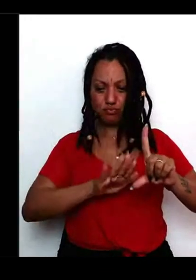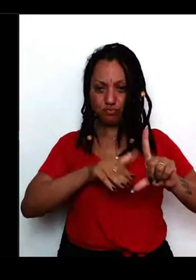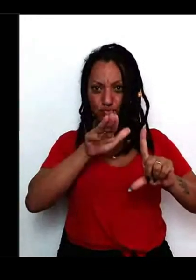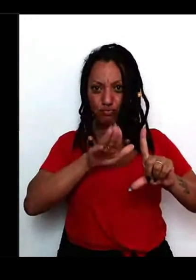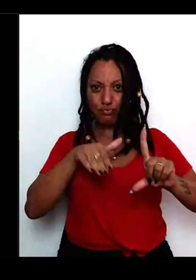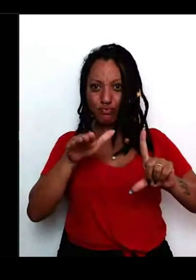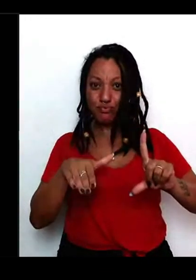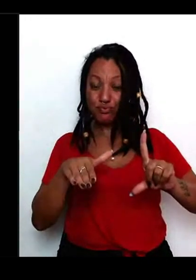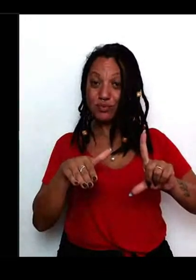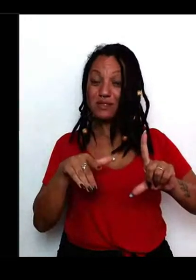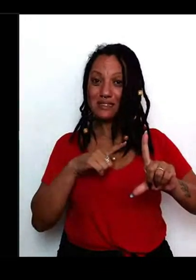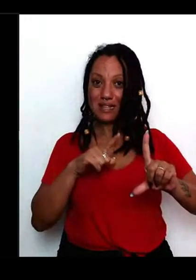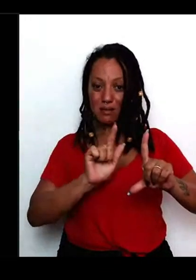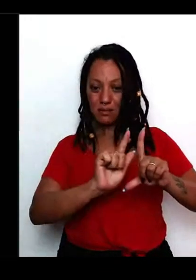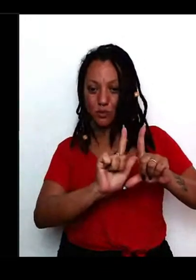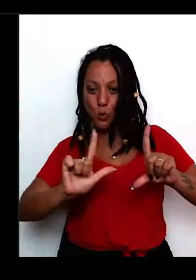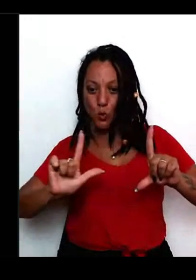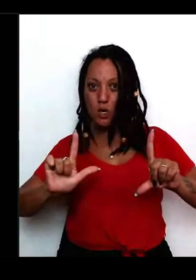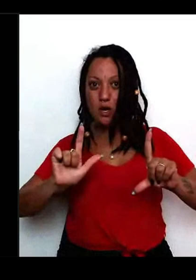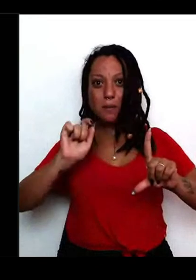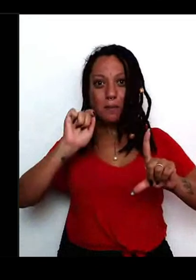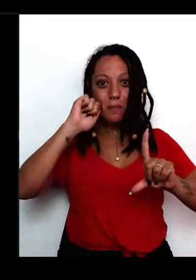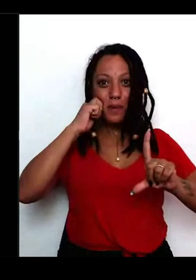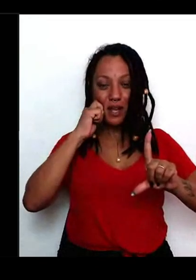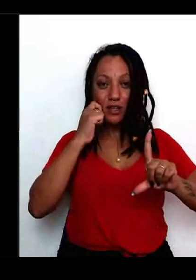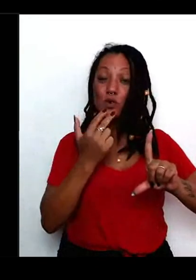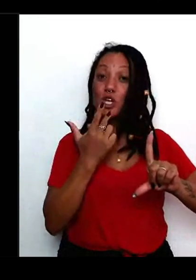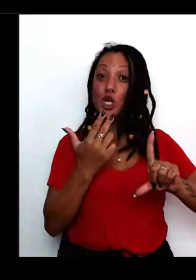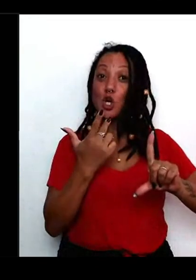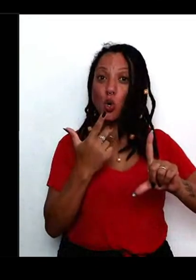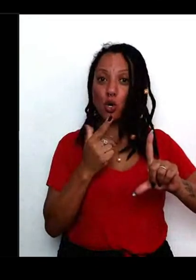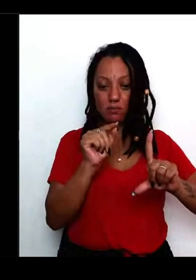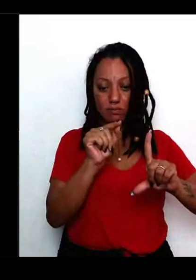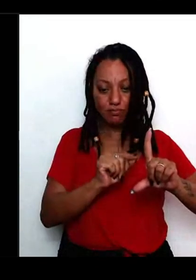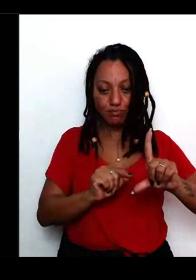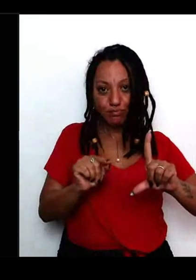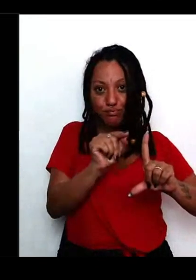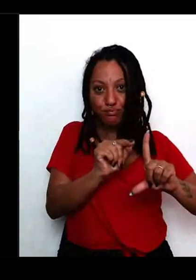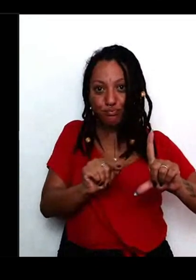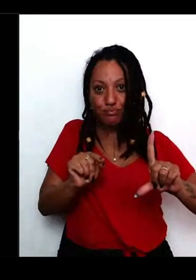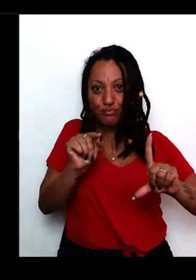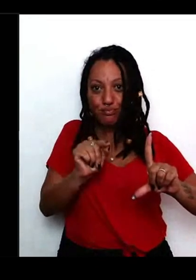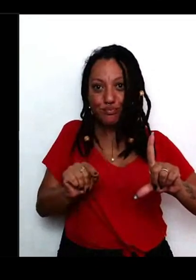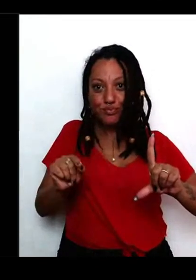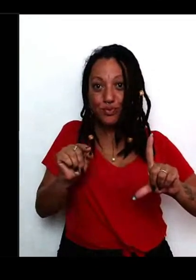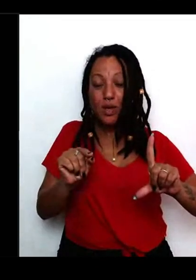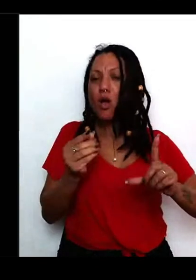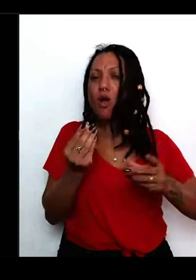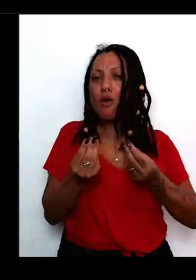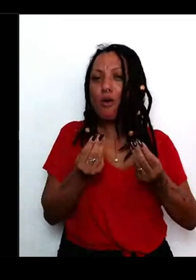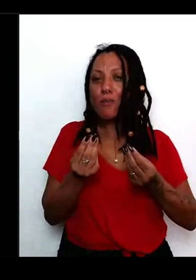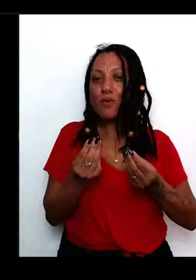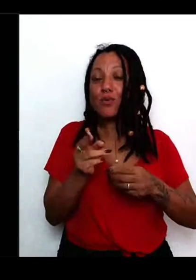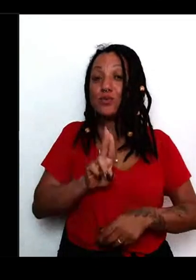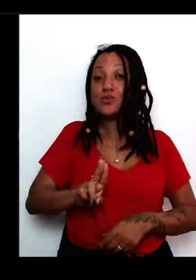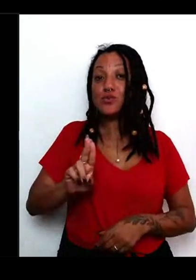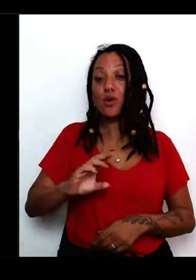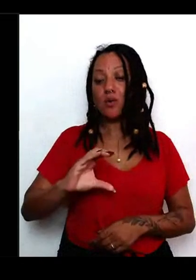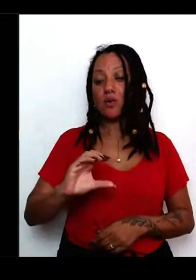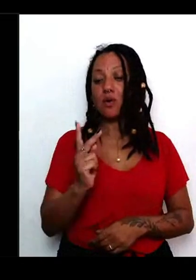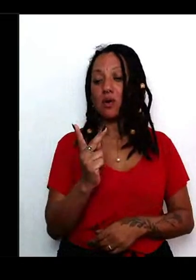to be fired onto the glass and in the case of black glass it took three firings of white